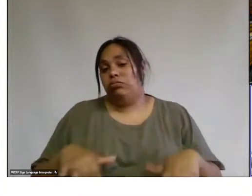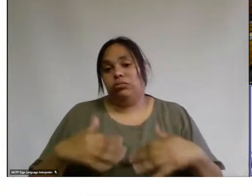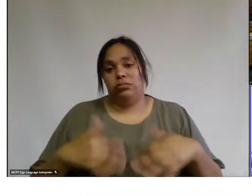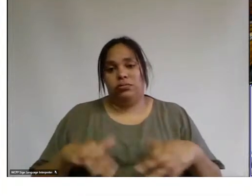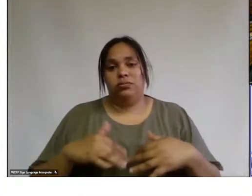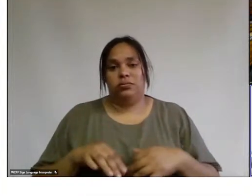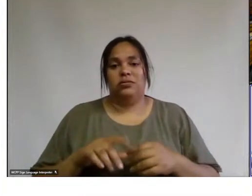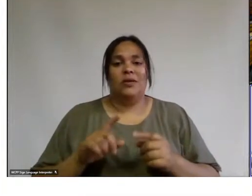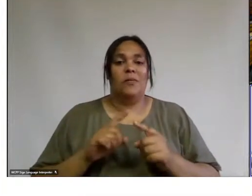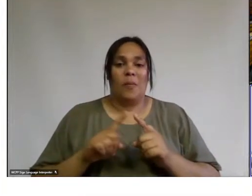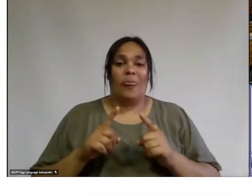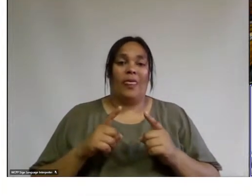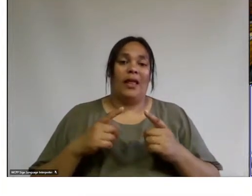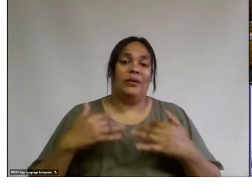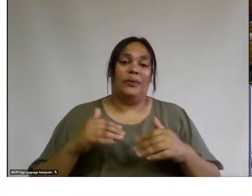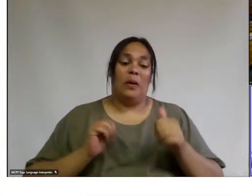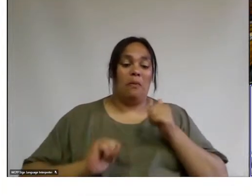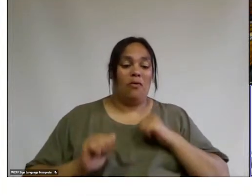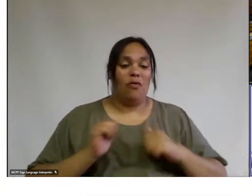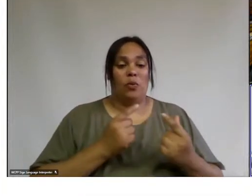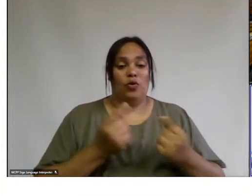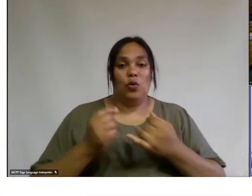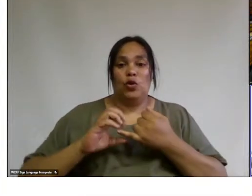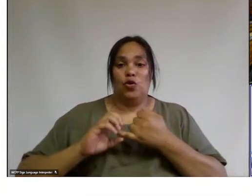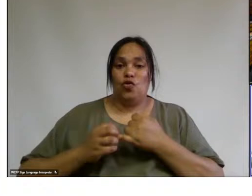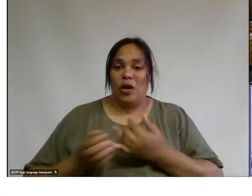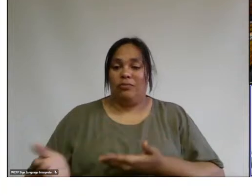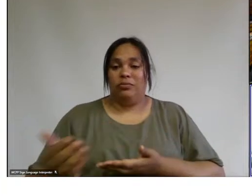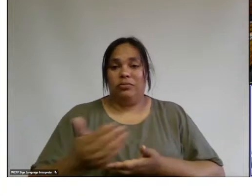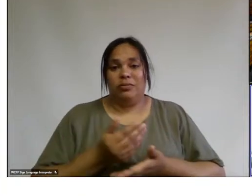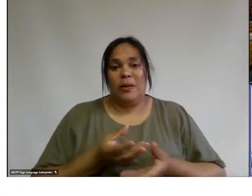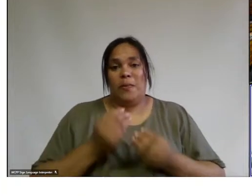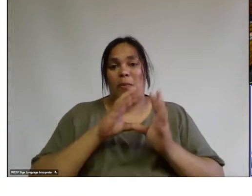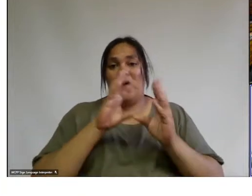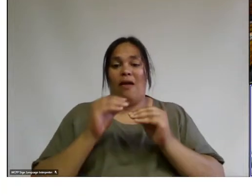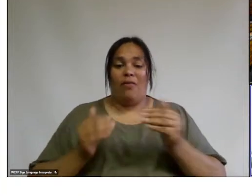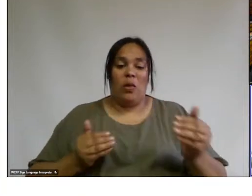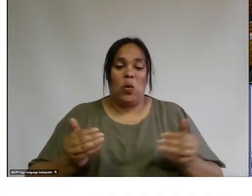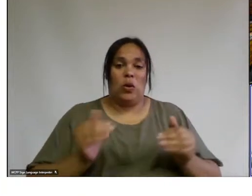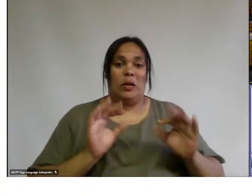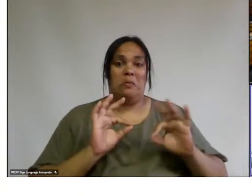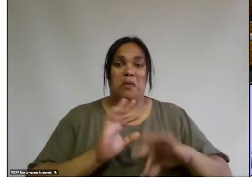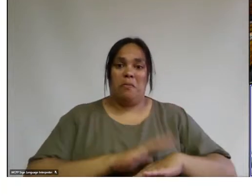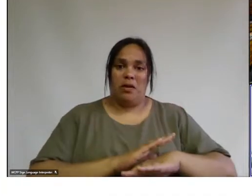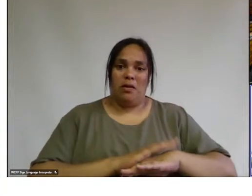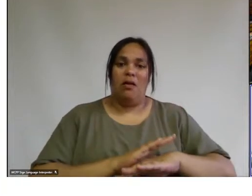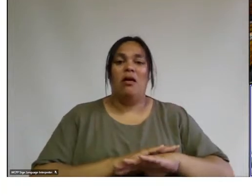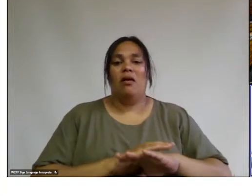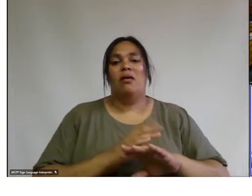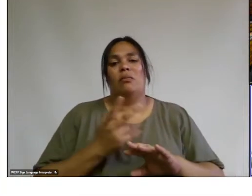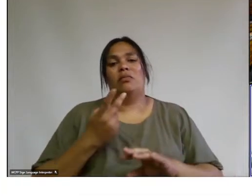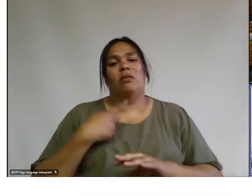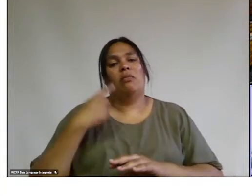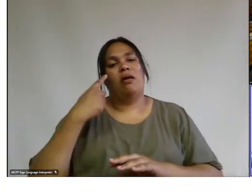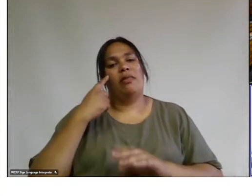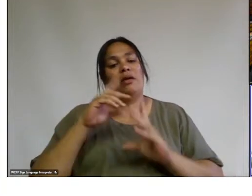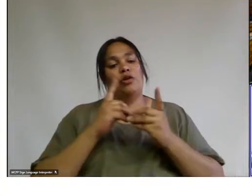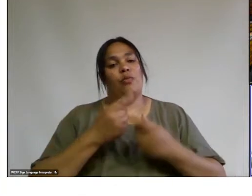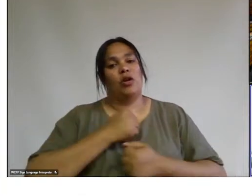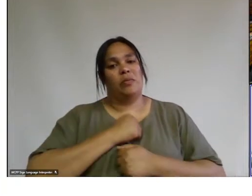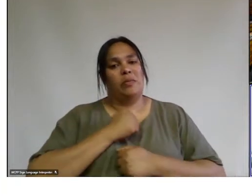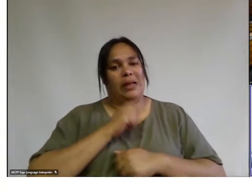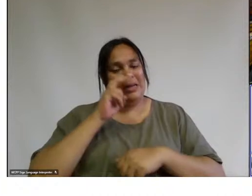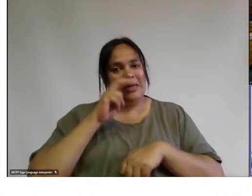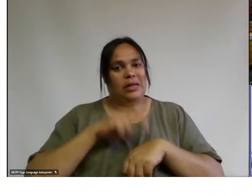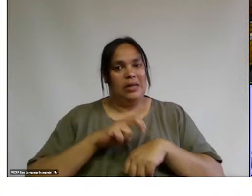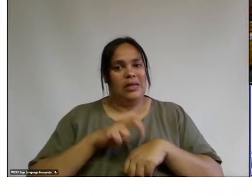and quite exceptional performance trying to get all that organized in time. And I think that my department deserves